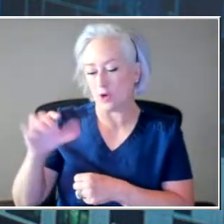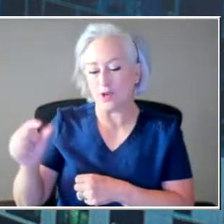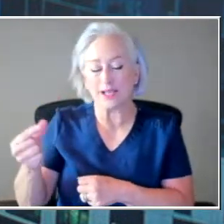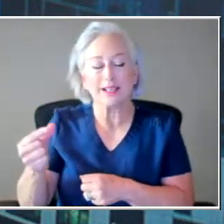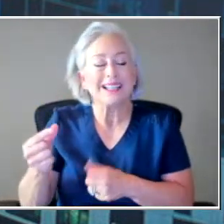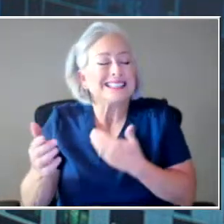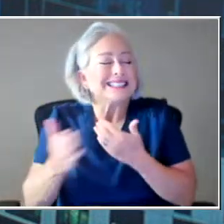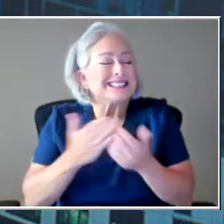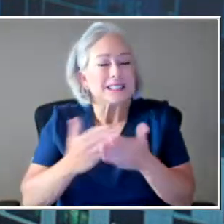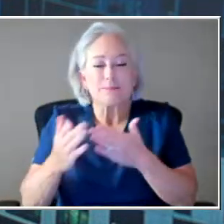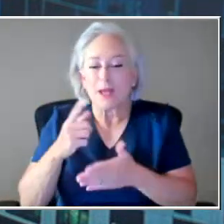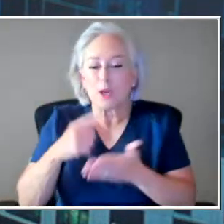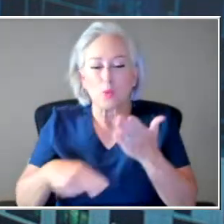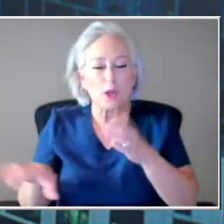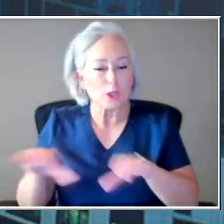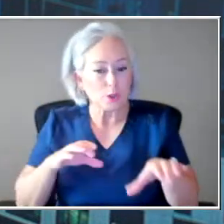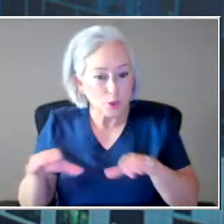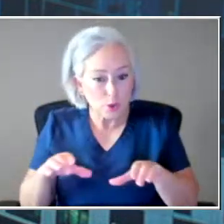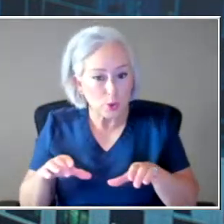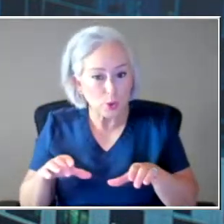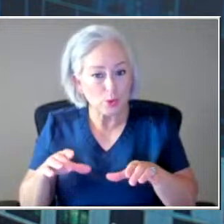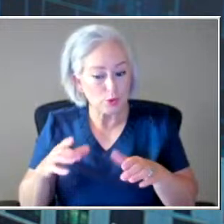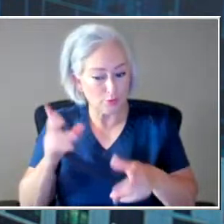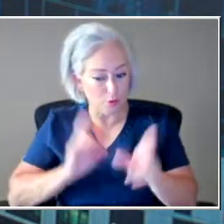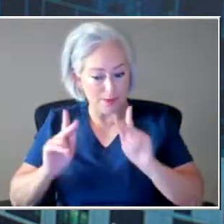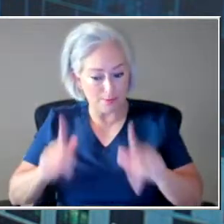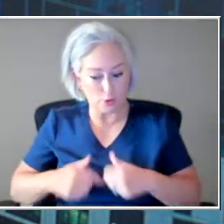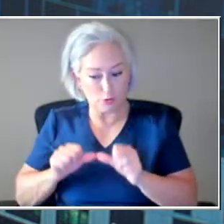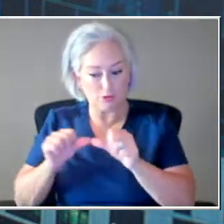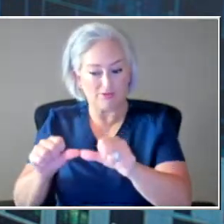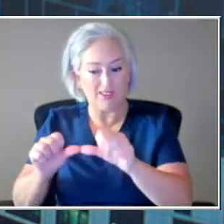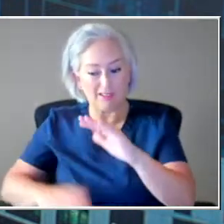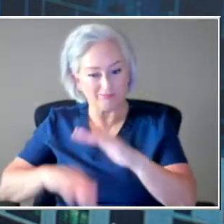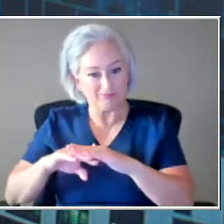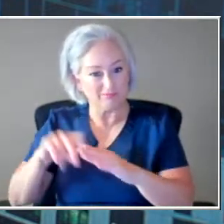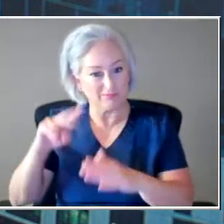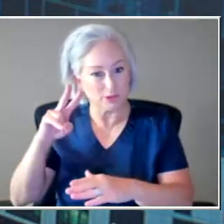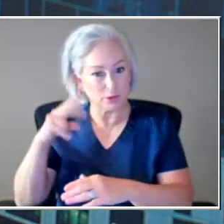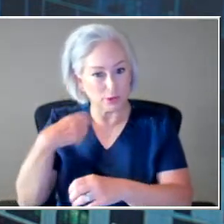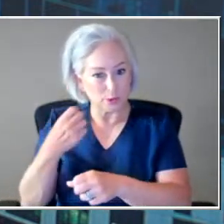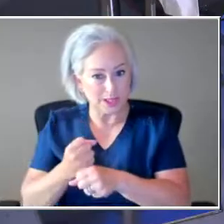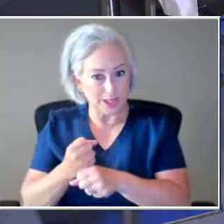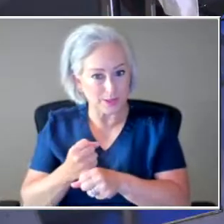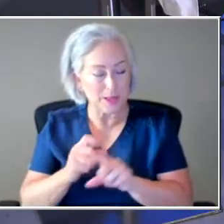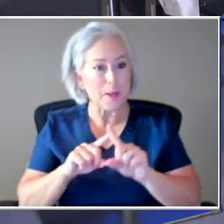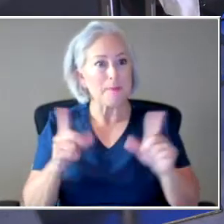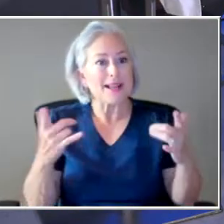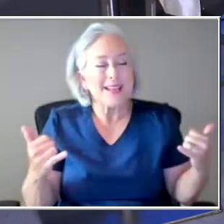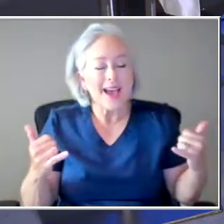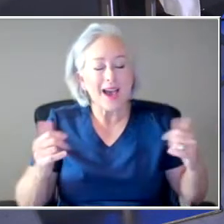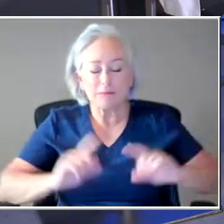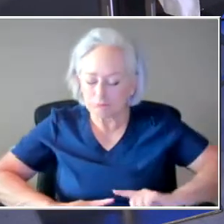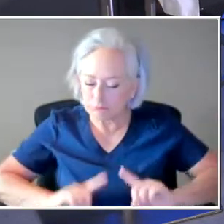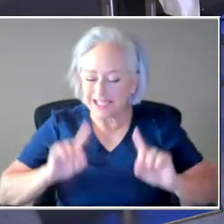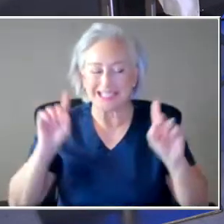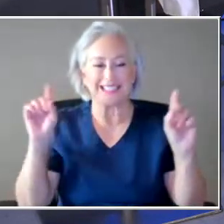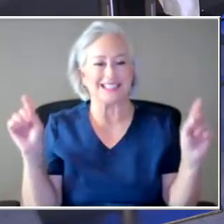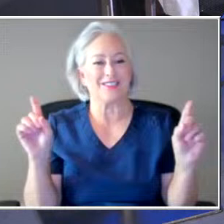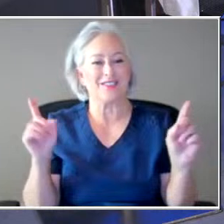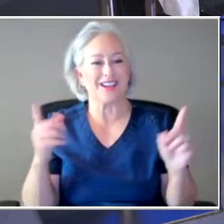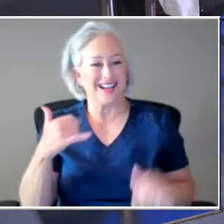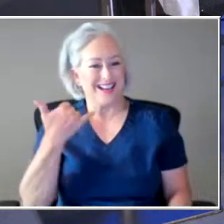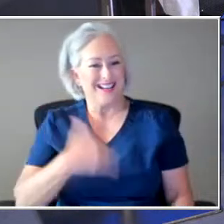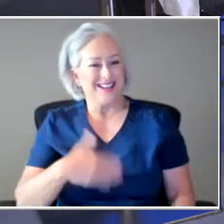landscape today, thanks to some of the therapies that we're going to hear about today. A lot happens in 30 years. Yes, absolutely. This is a biology lesson that, Shay, you were certainly